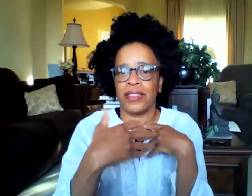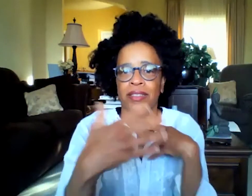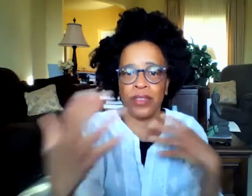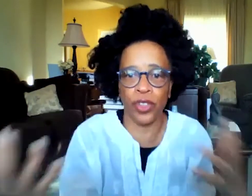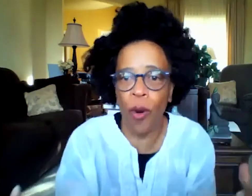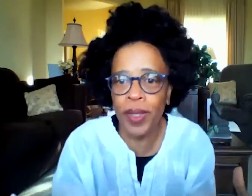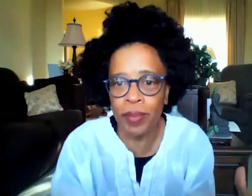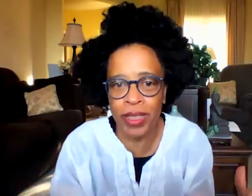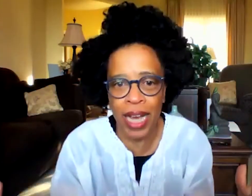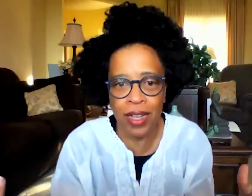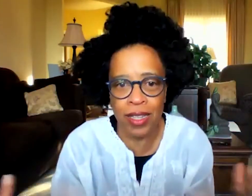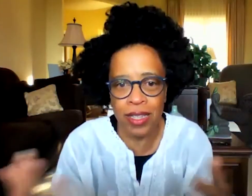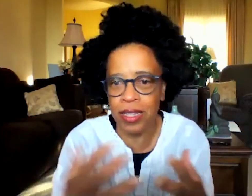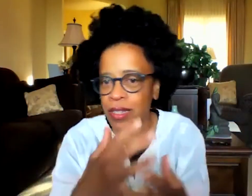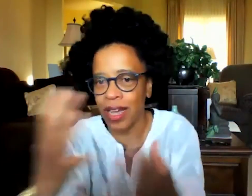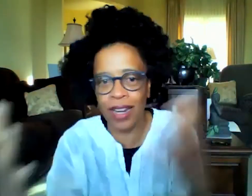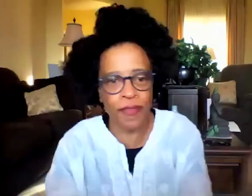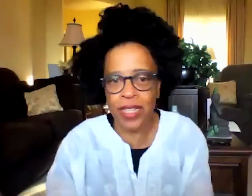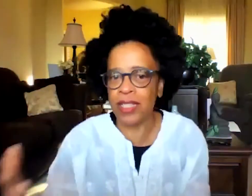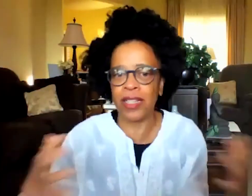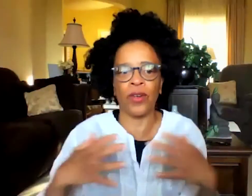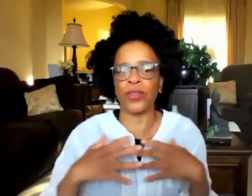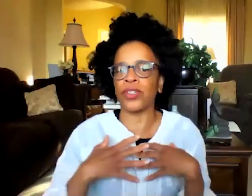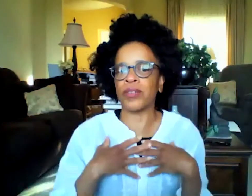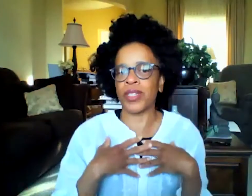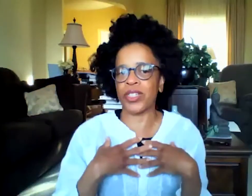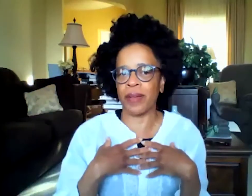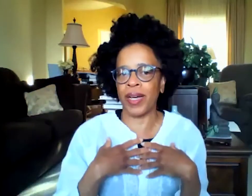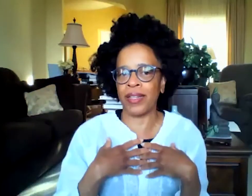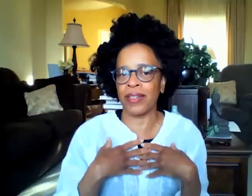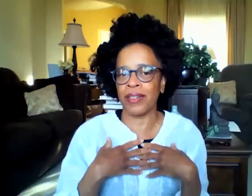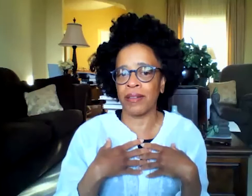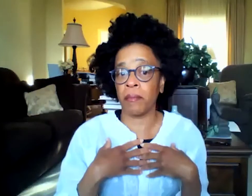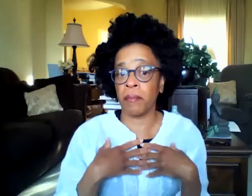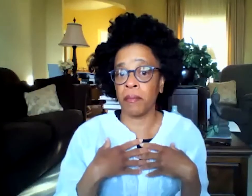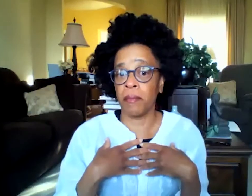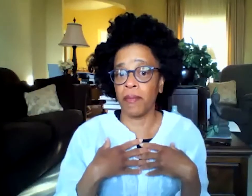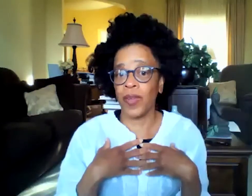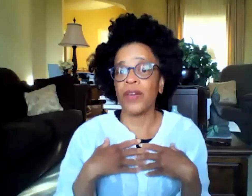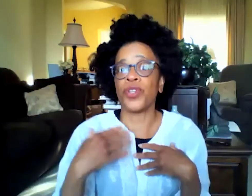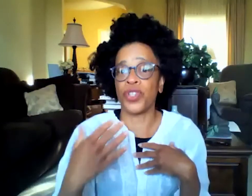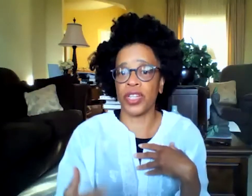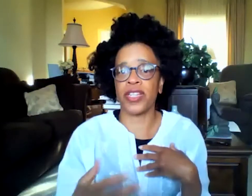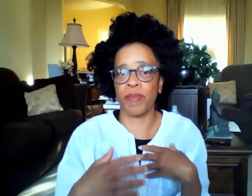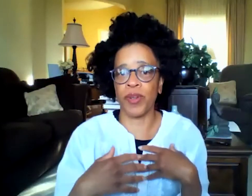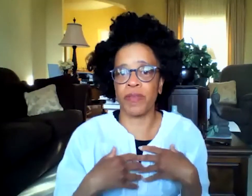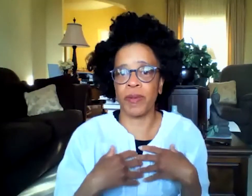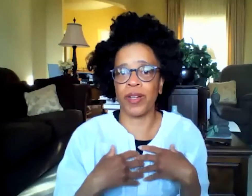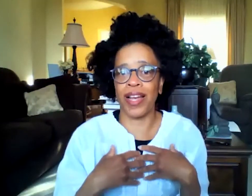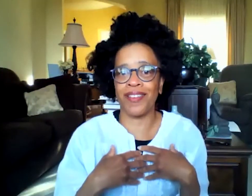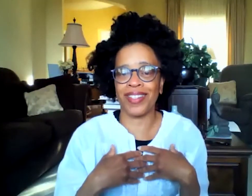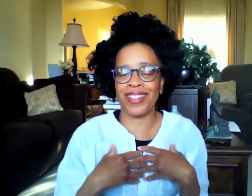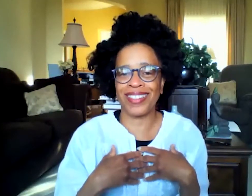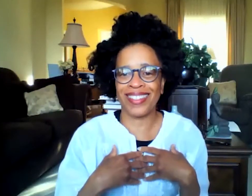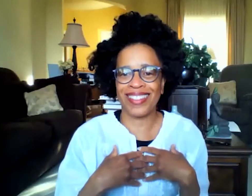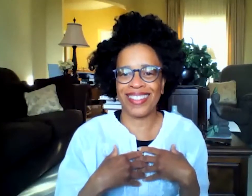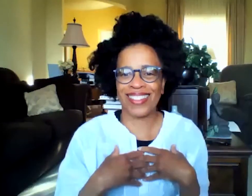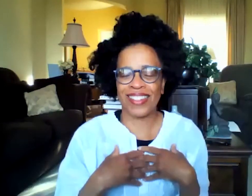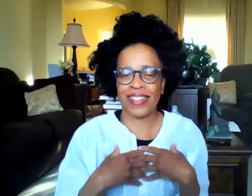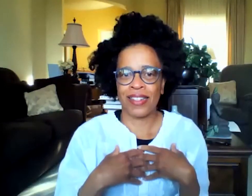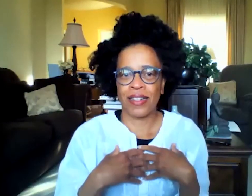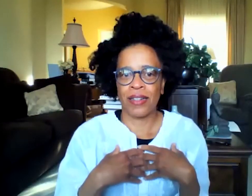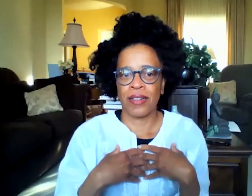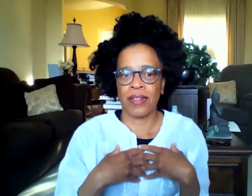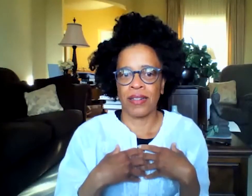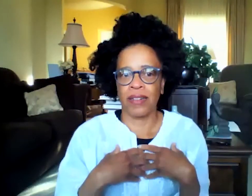to open up the tiles and see a lot of faces that don't look so much like mine, which is an experience people are having.